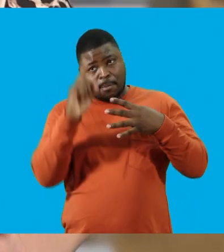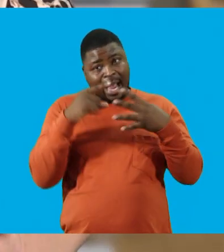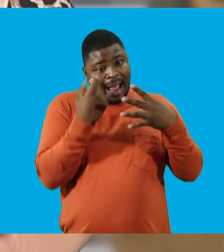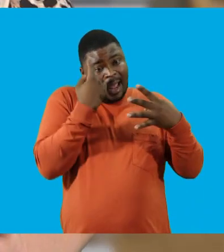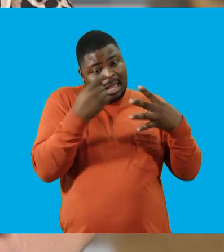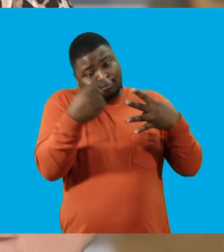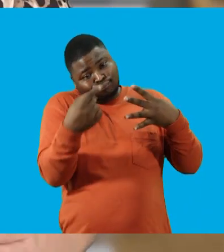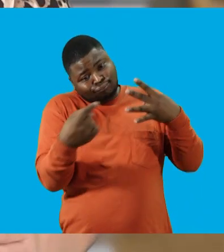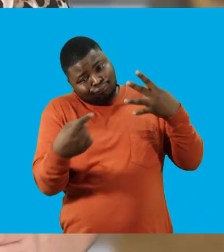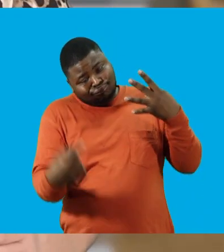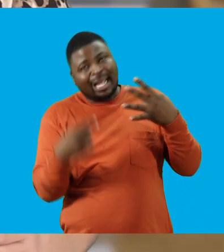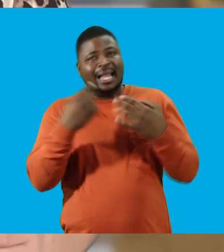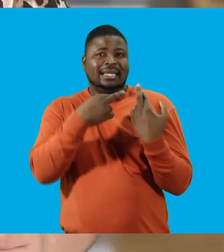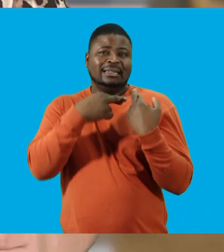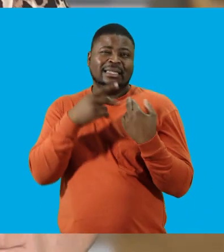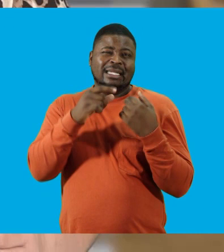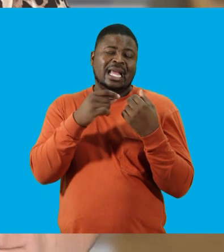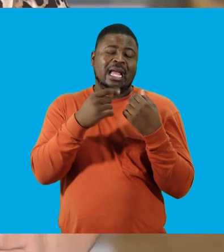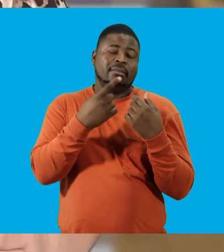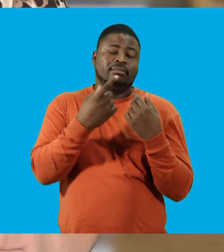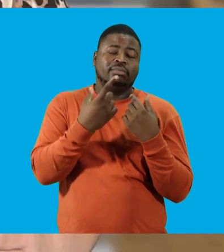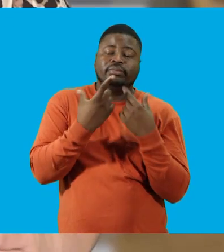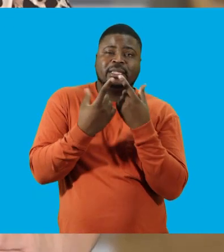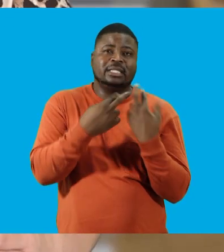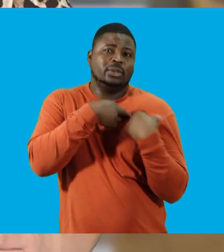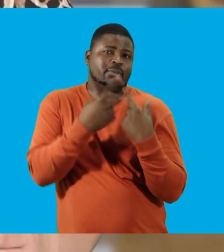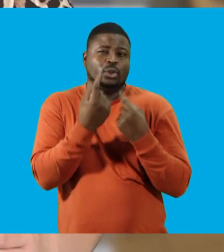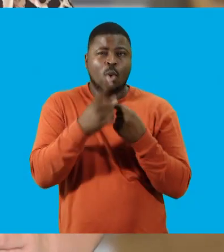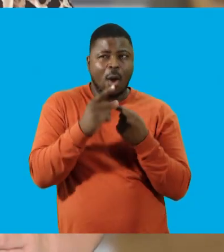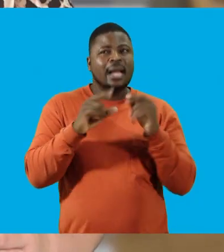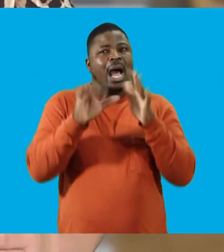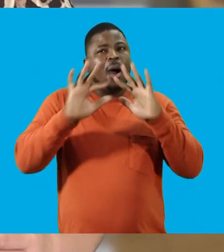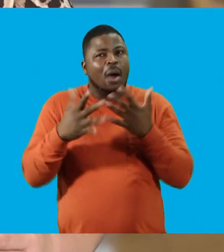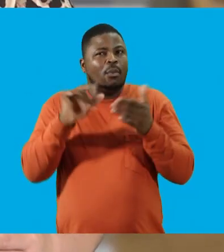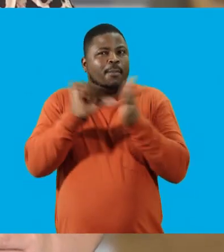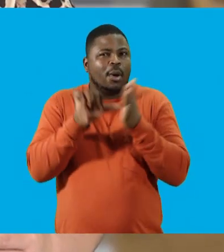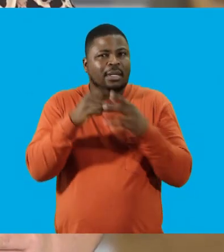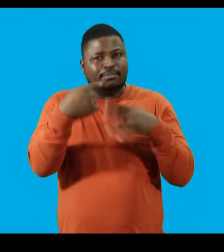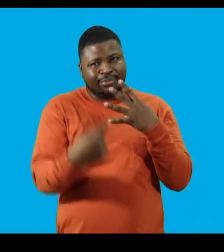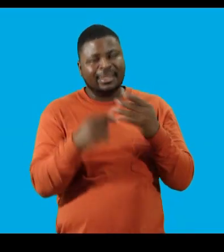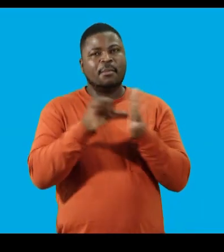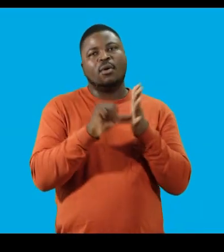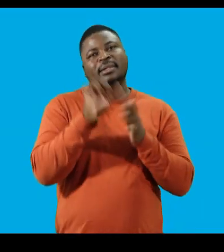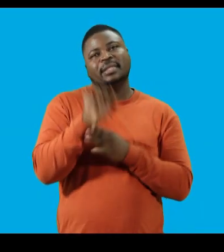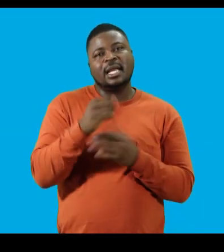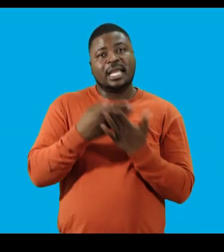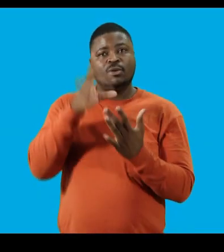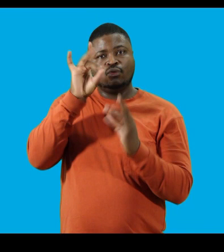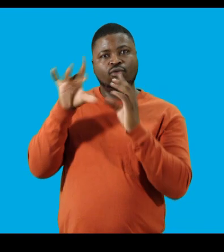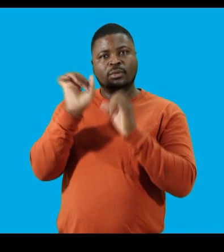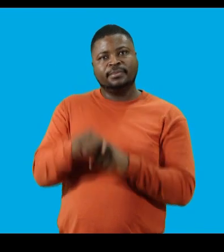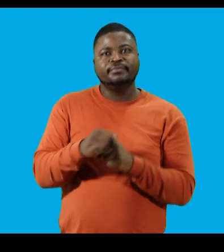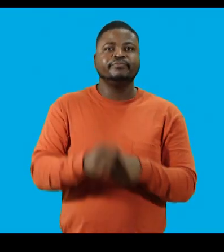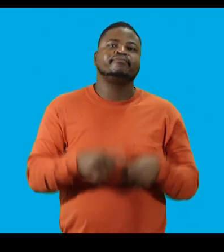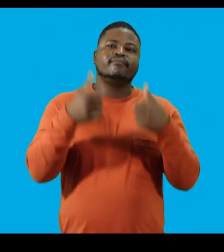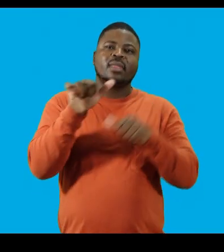instruments so that you can choose the correct one. And then it's very important that you know the